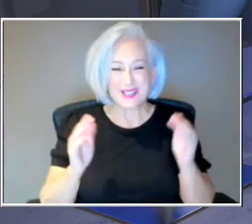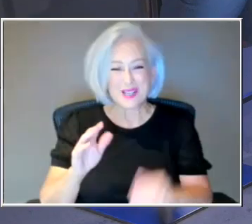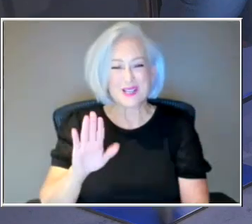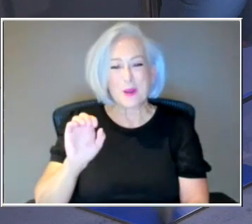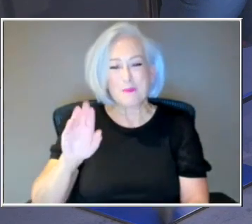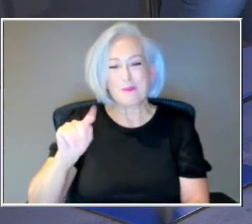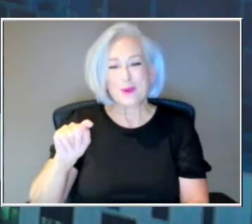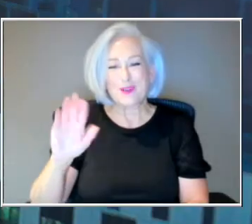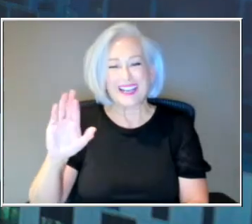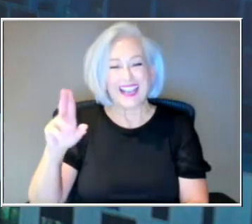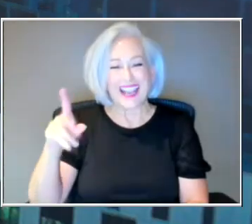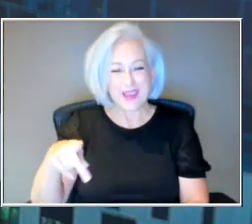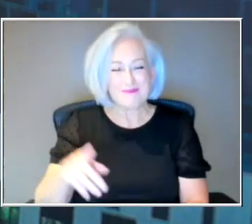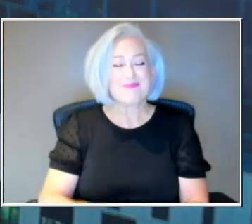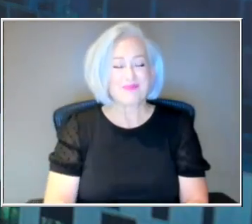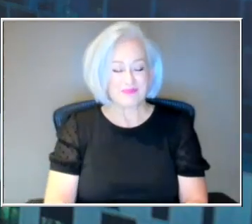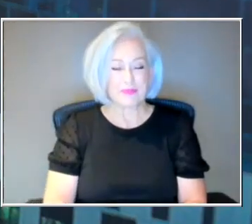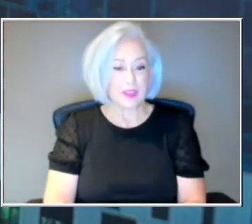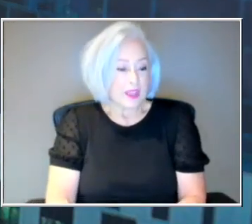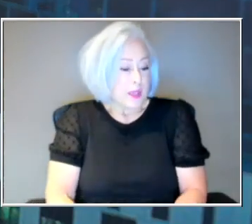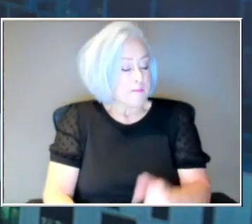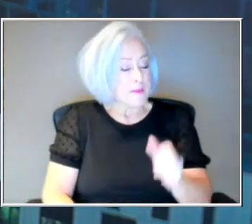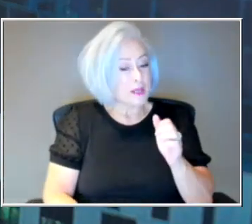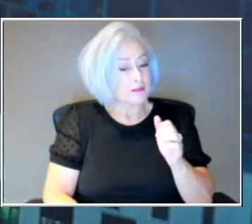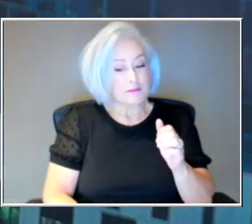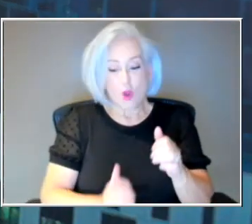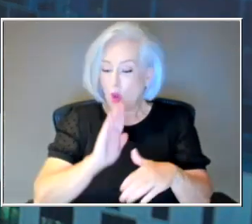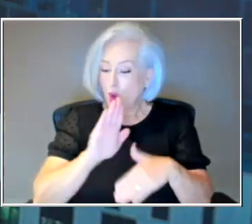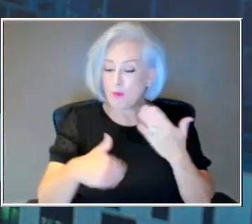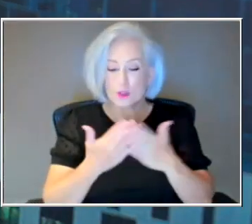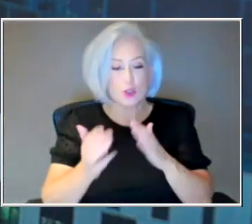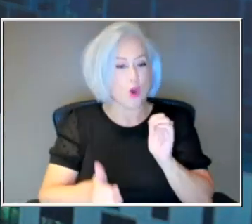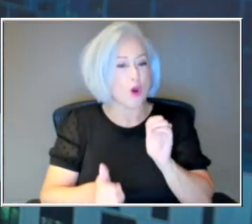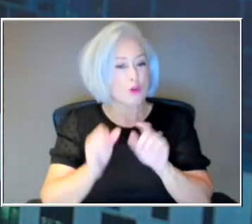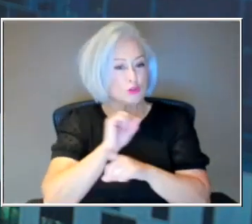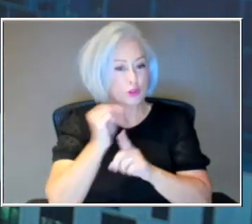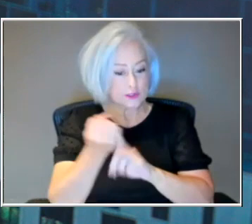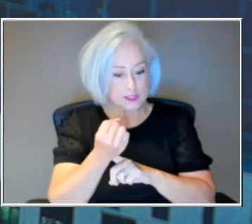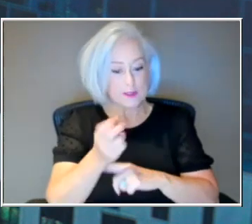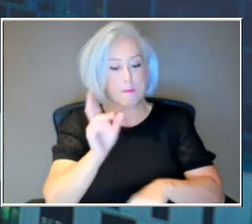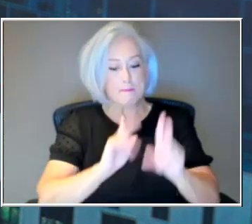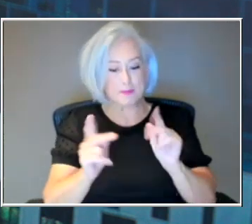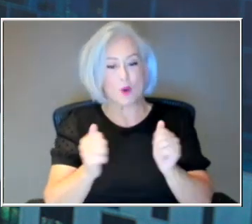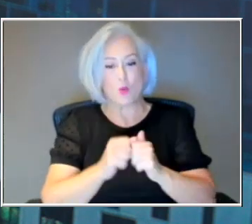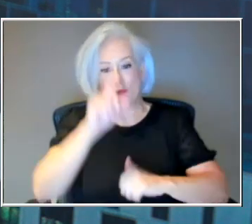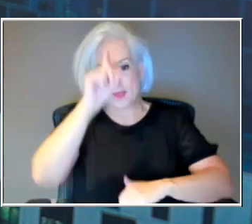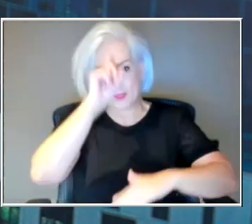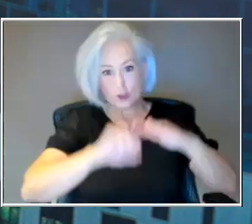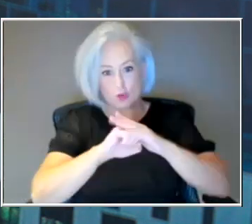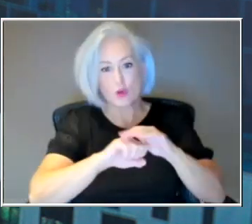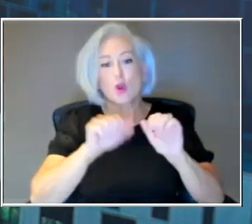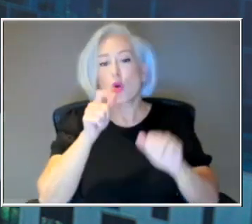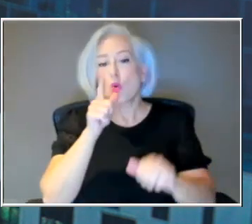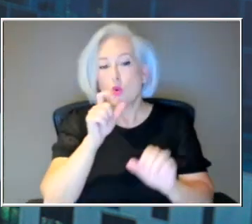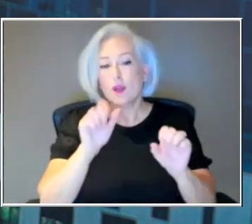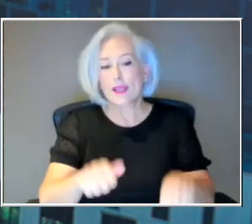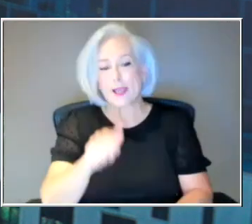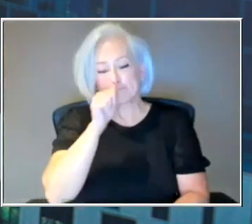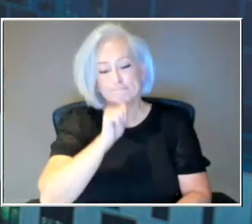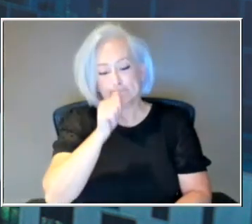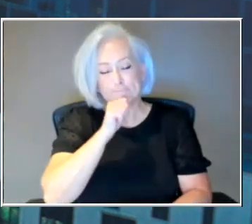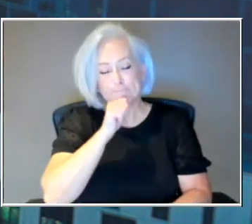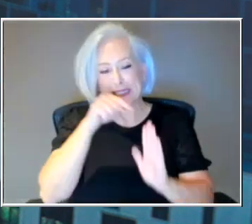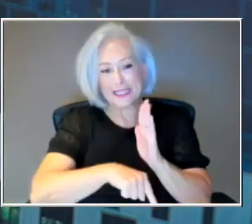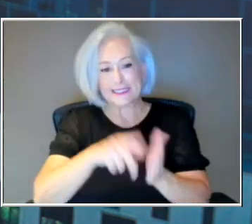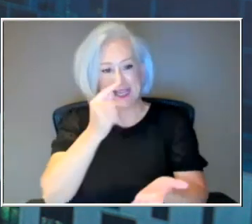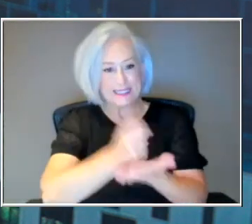street. in circumstances, almost all circumstances, patients who've had strokes who can tolerate and benefit from that intensive therapy, we want them